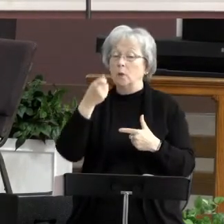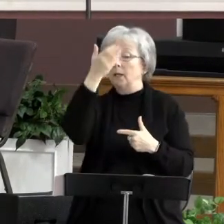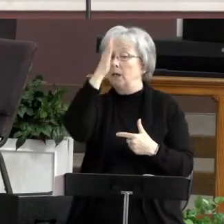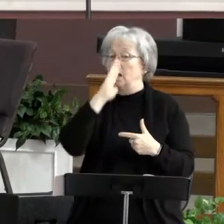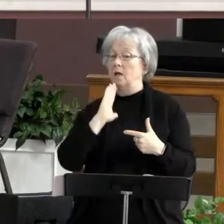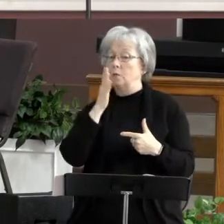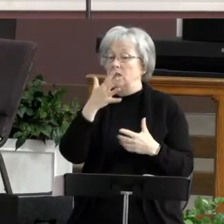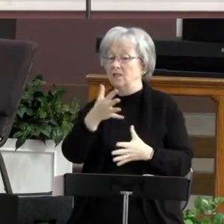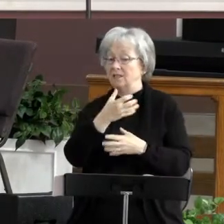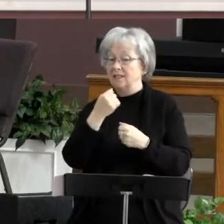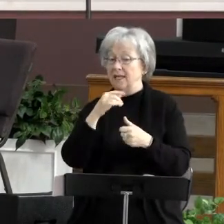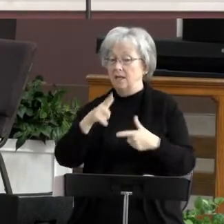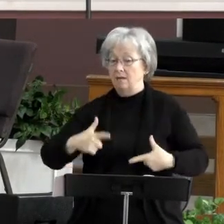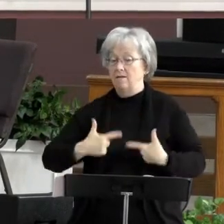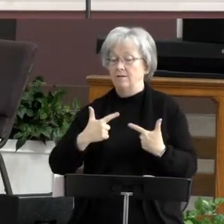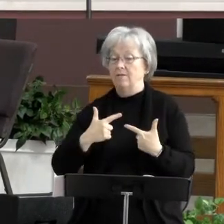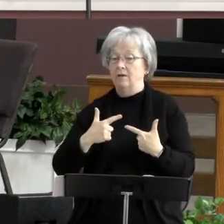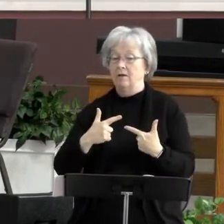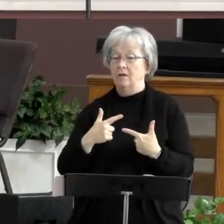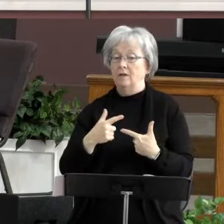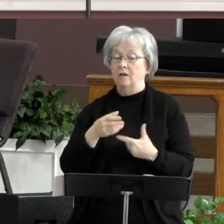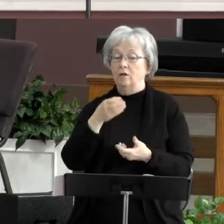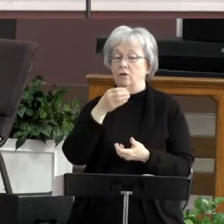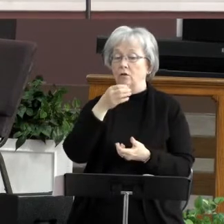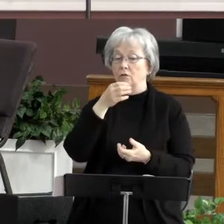Food and drink, well,